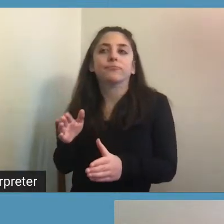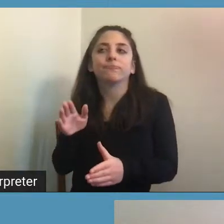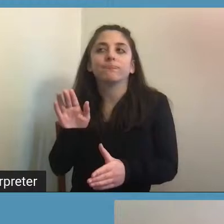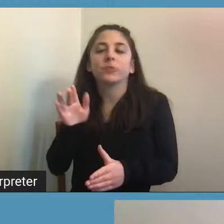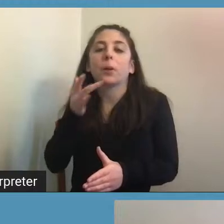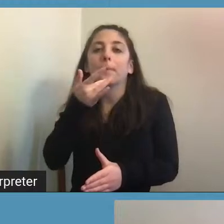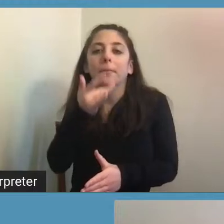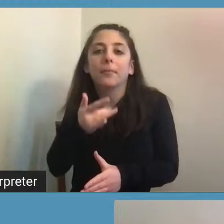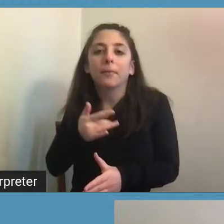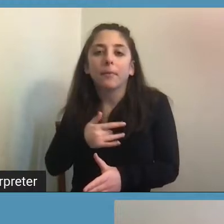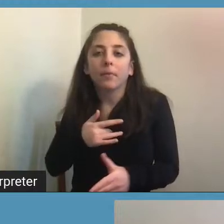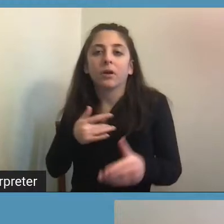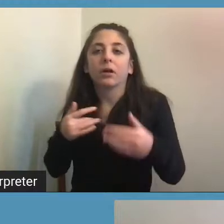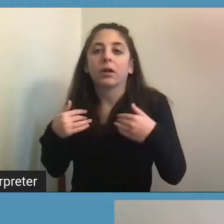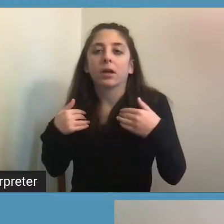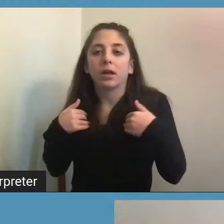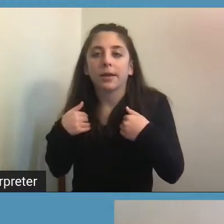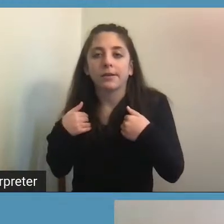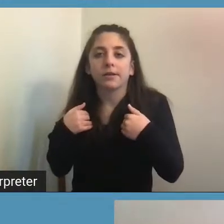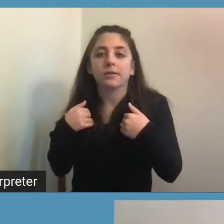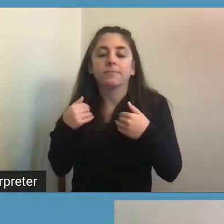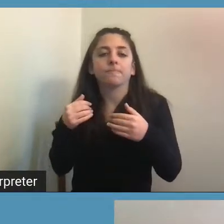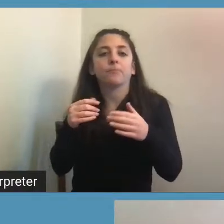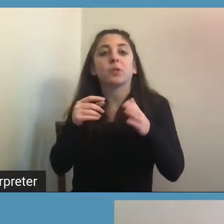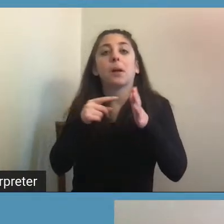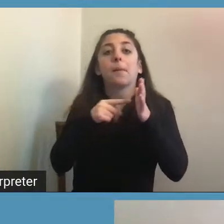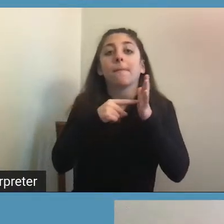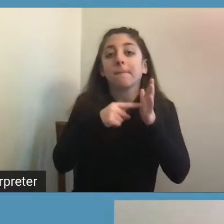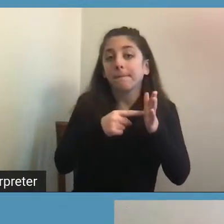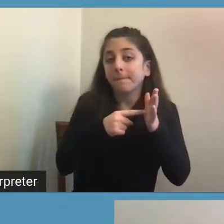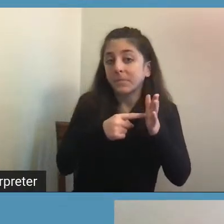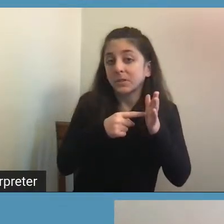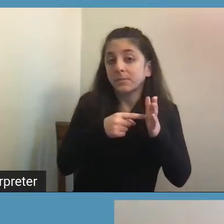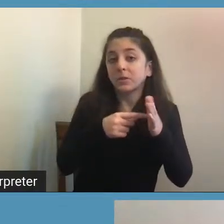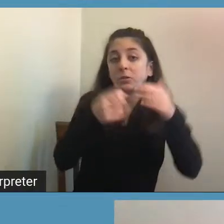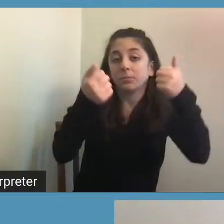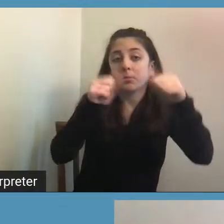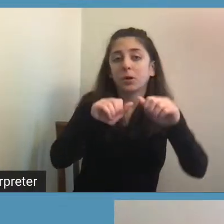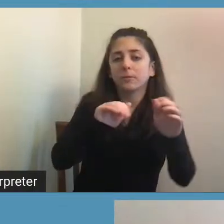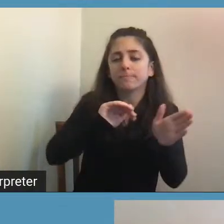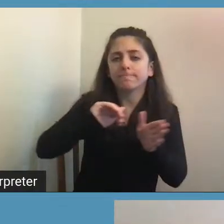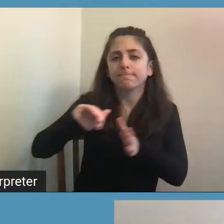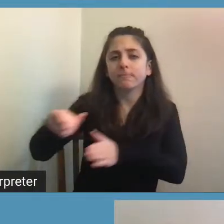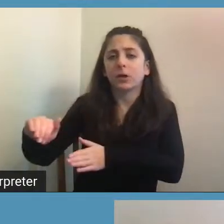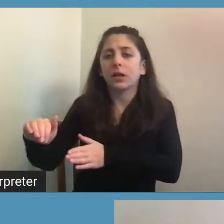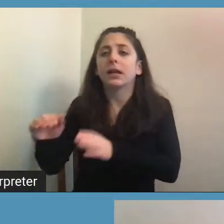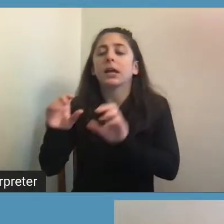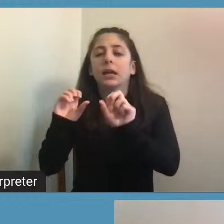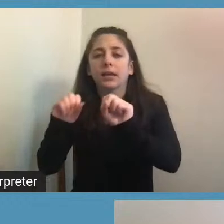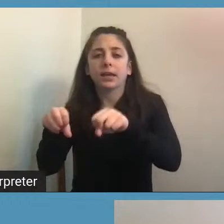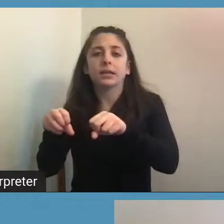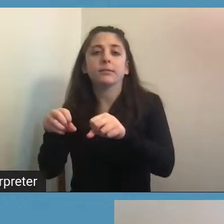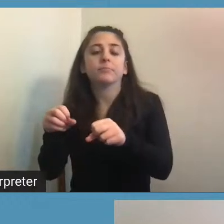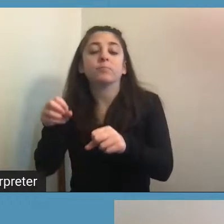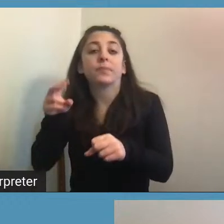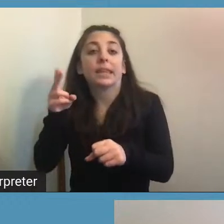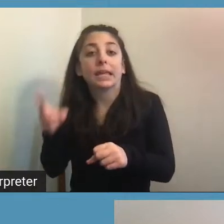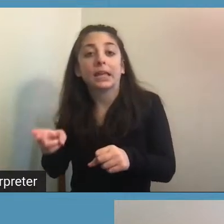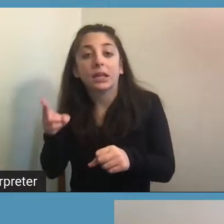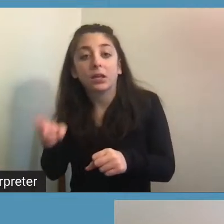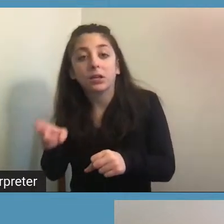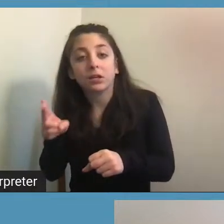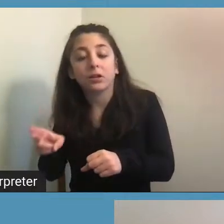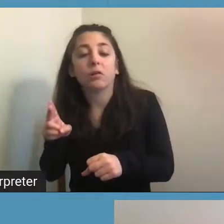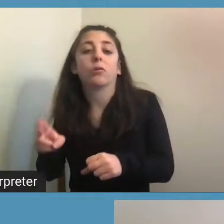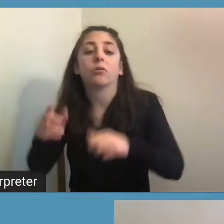a, exhibition focused post, I can do a today in history post, right? And it still